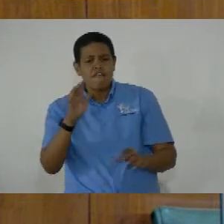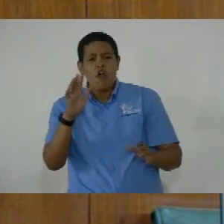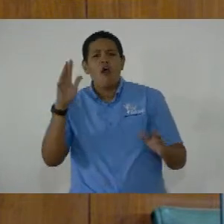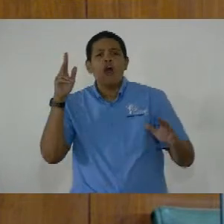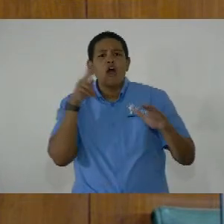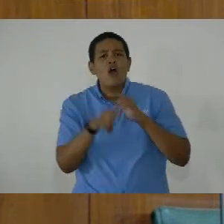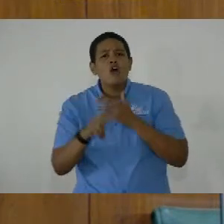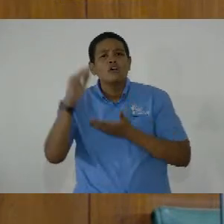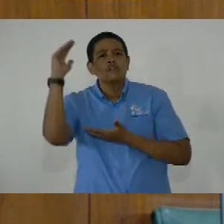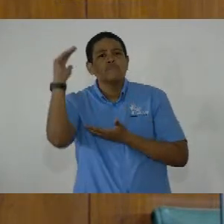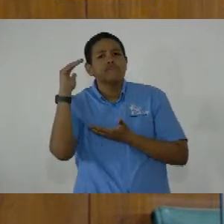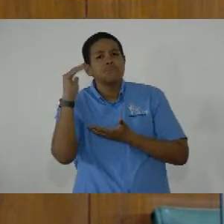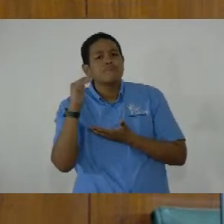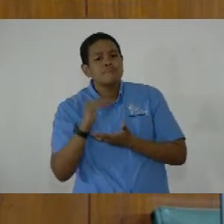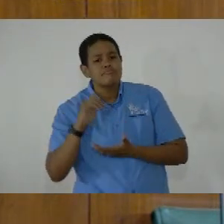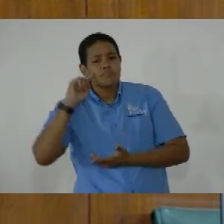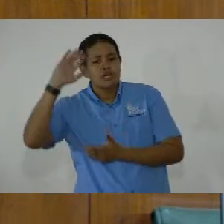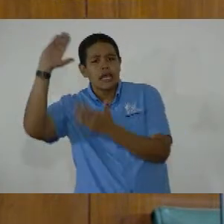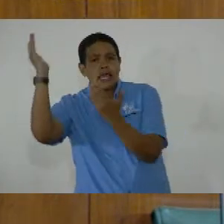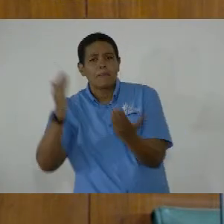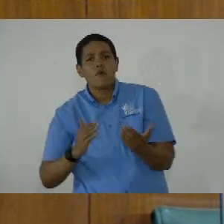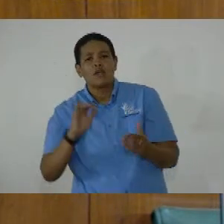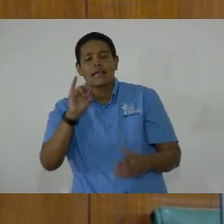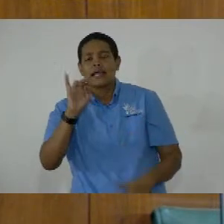down imported inflation.